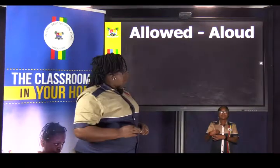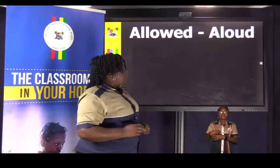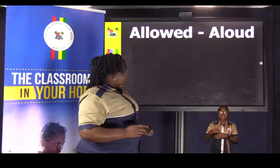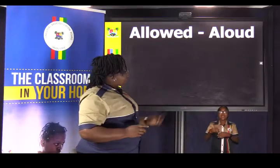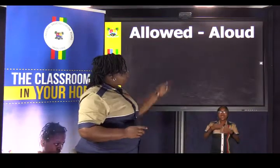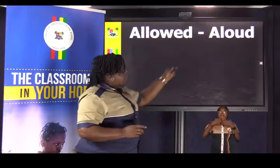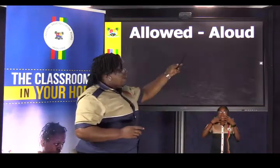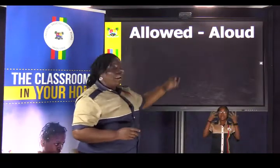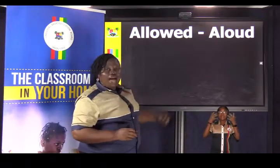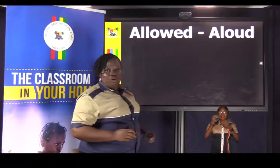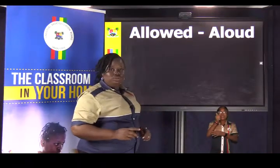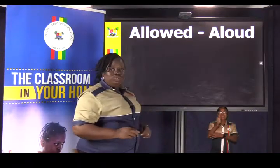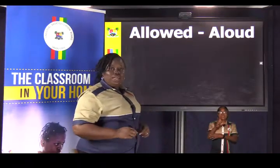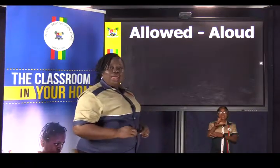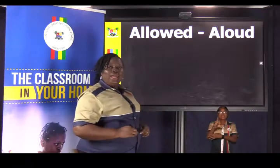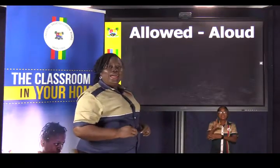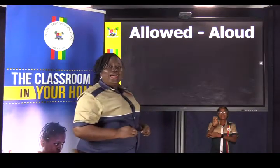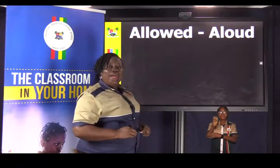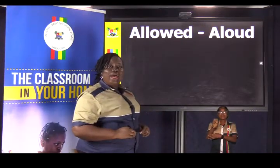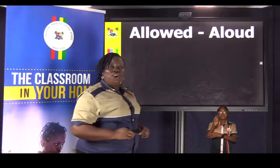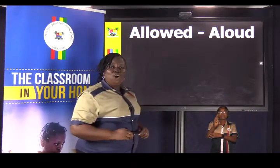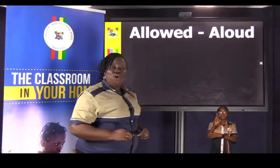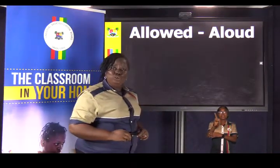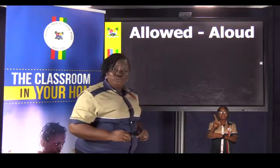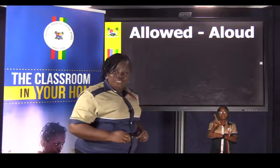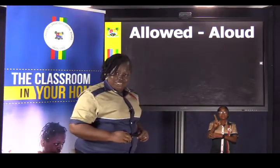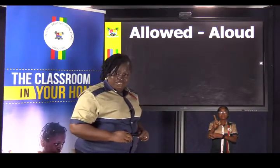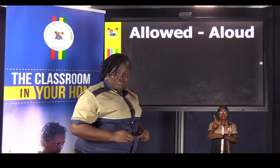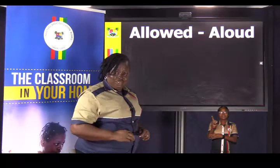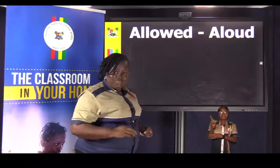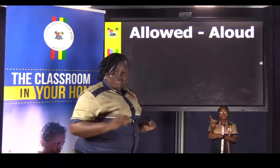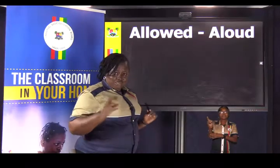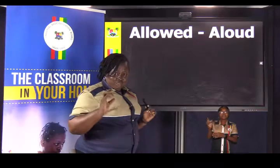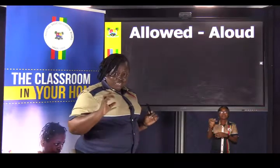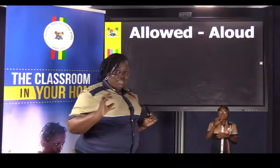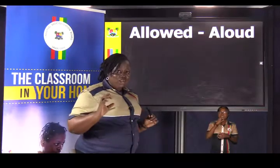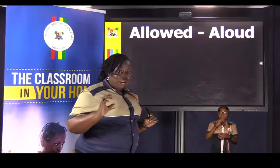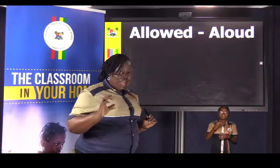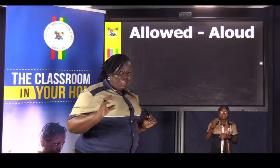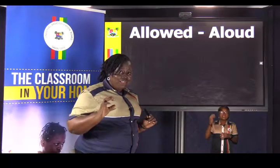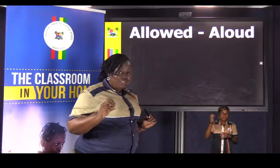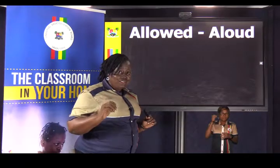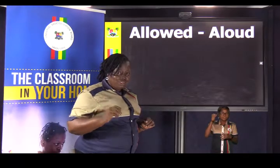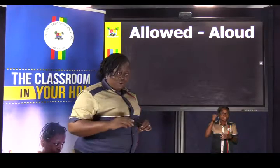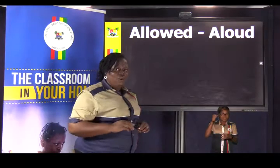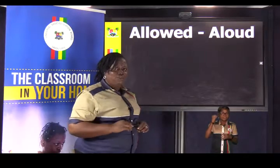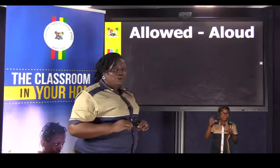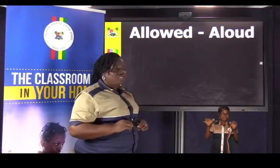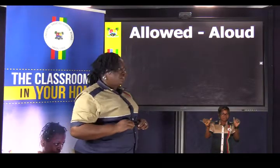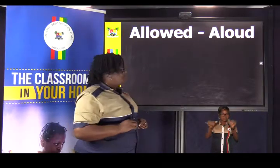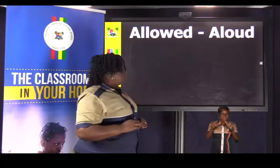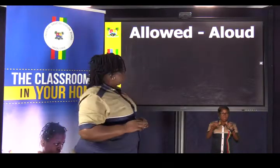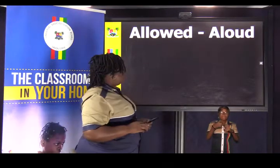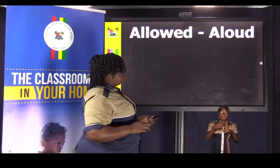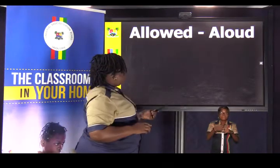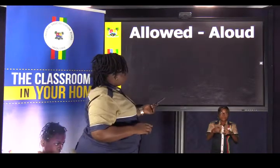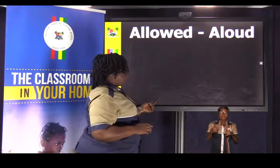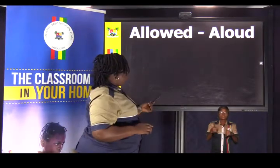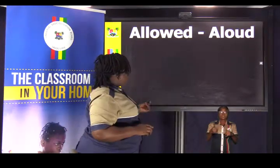A-L-L-O-W-E-D. And allowed. A-L-O-U-D. They sound alike? Of course they